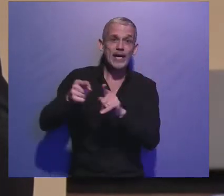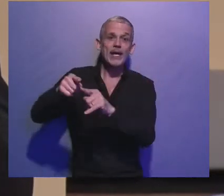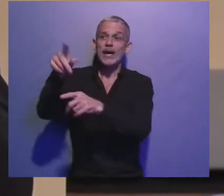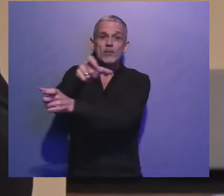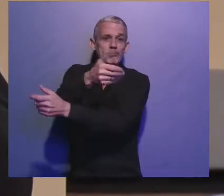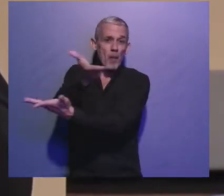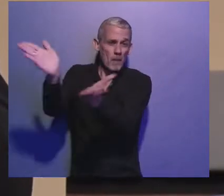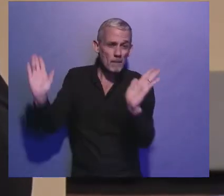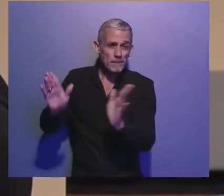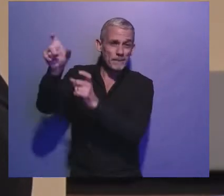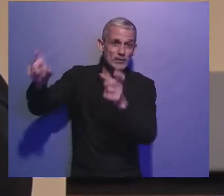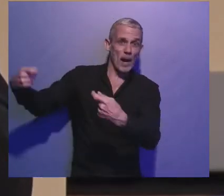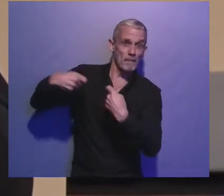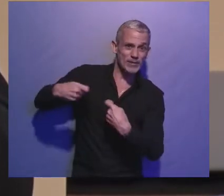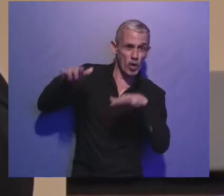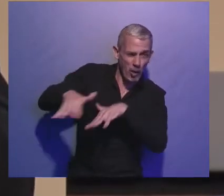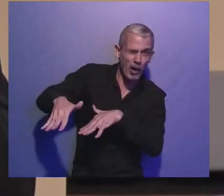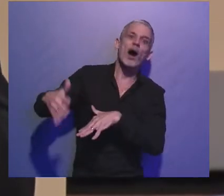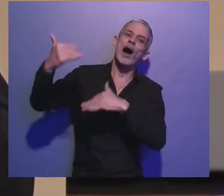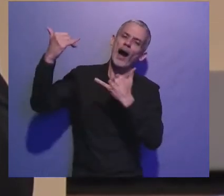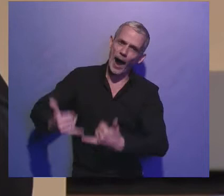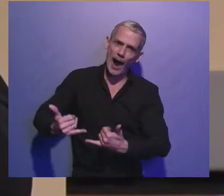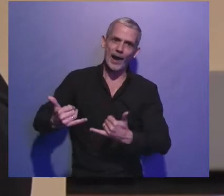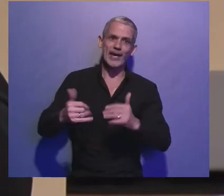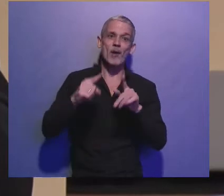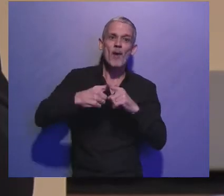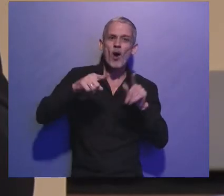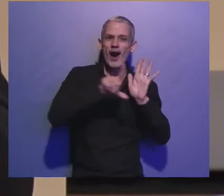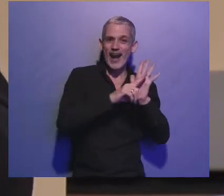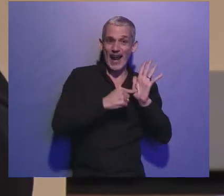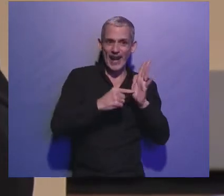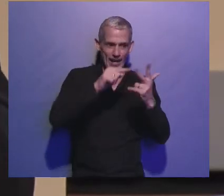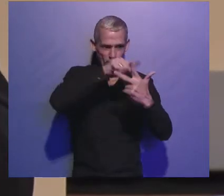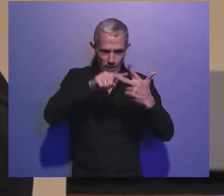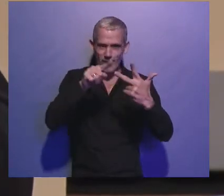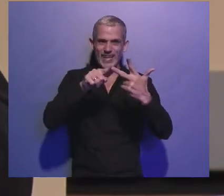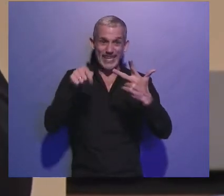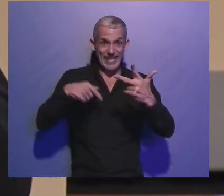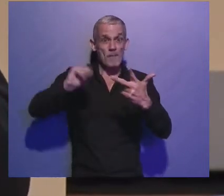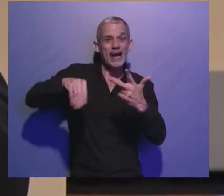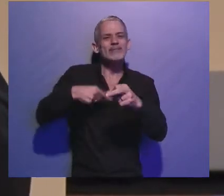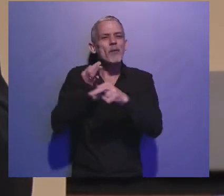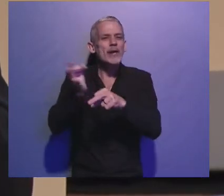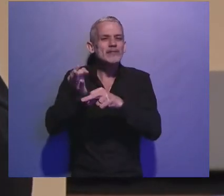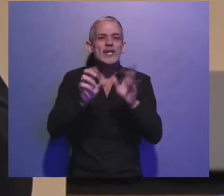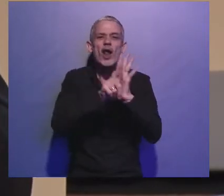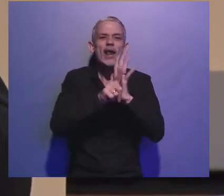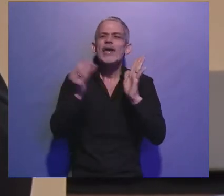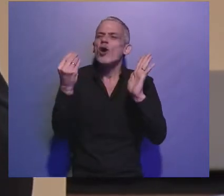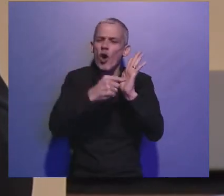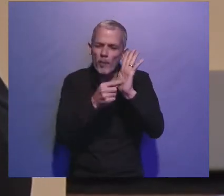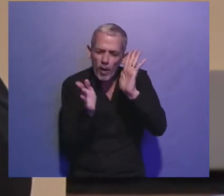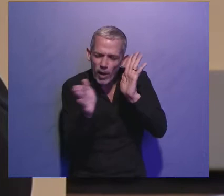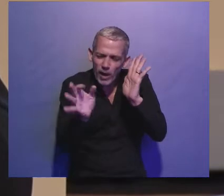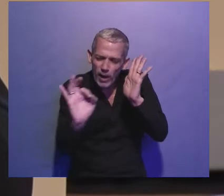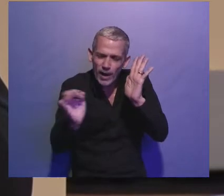the law, and we have the popular pressure. People are interested in the law, and we are educating the